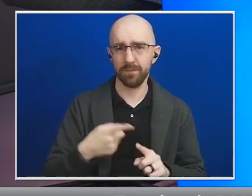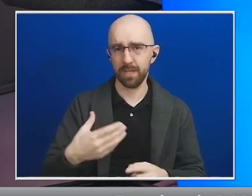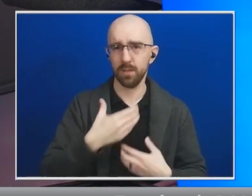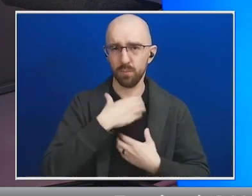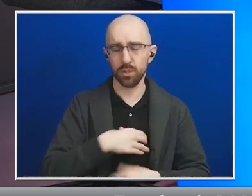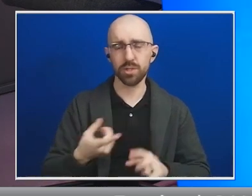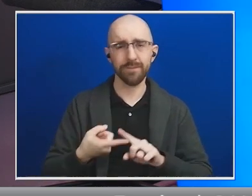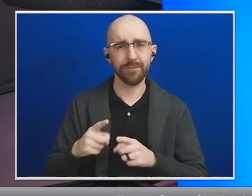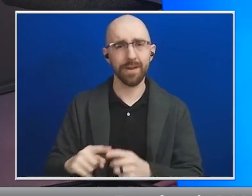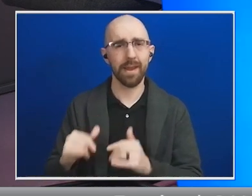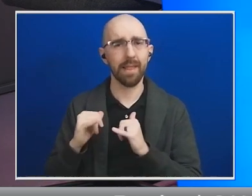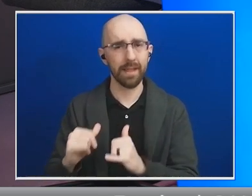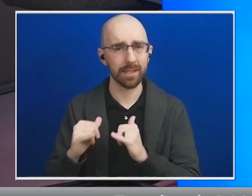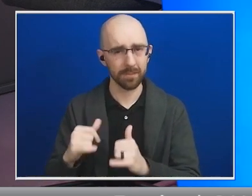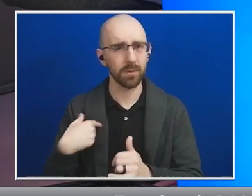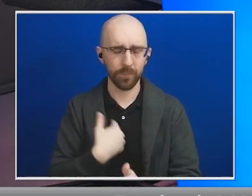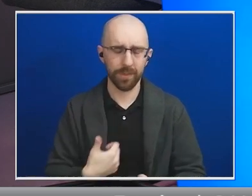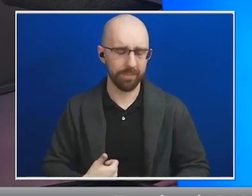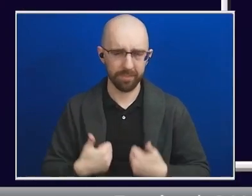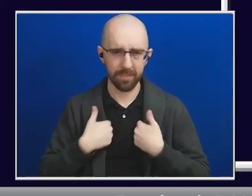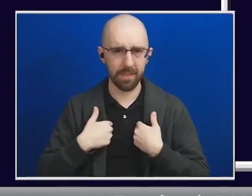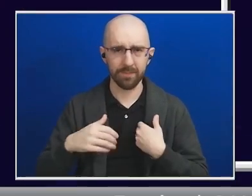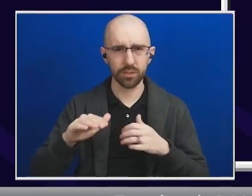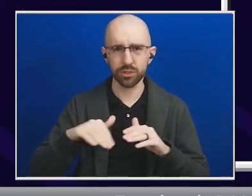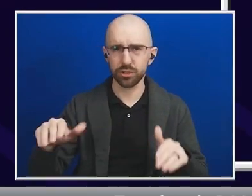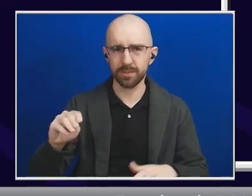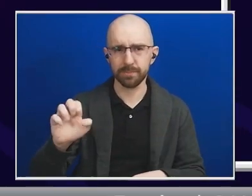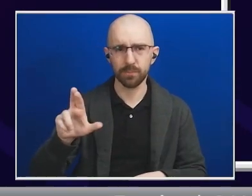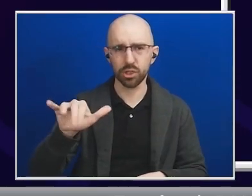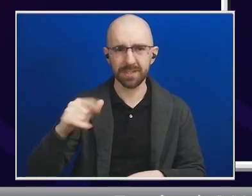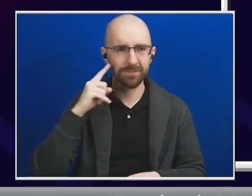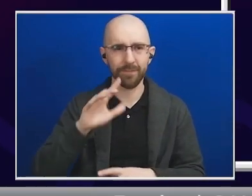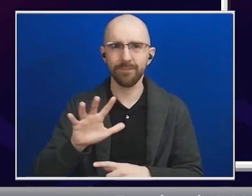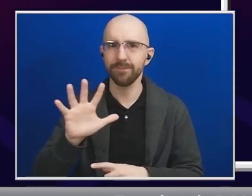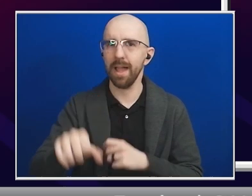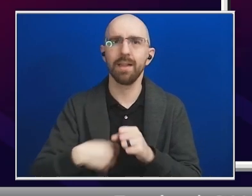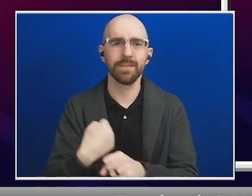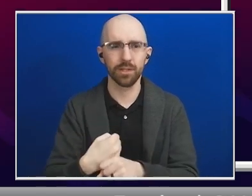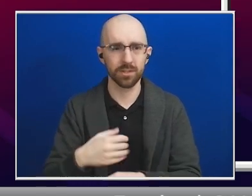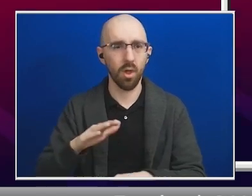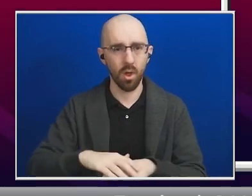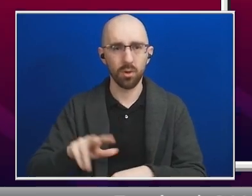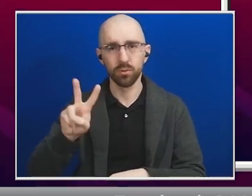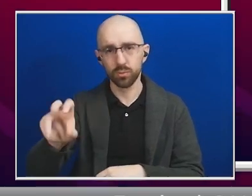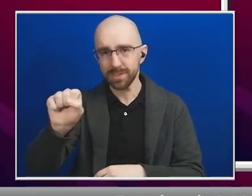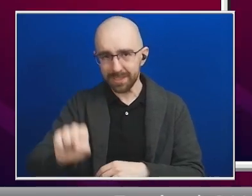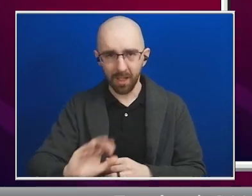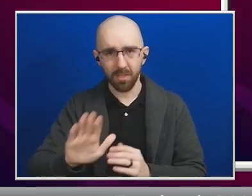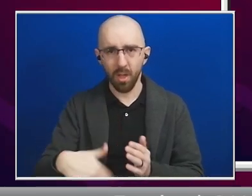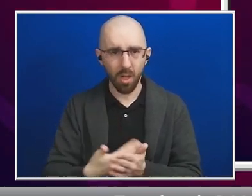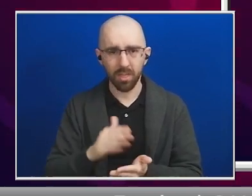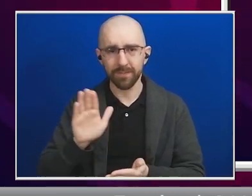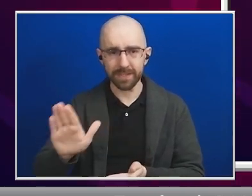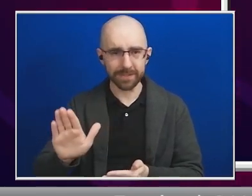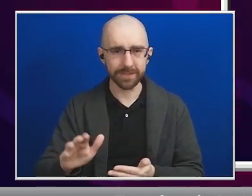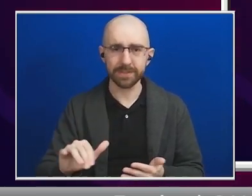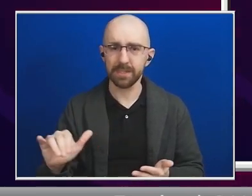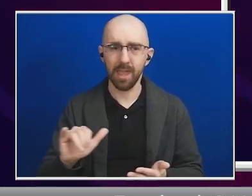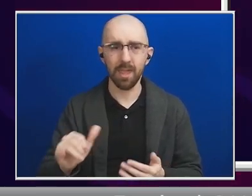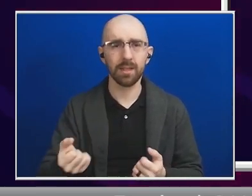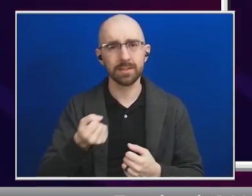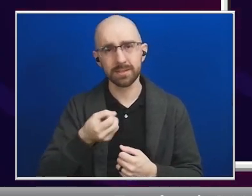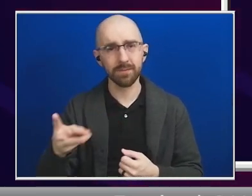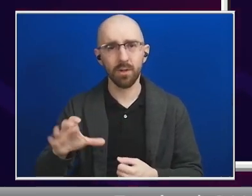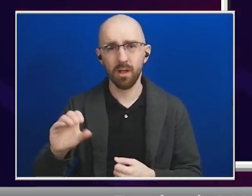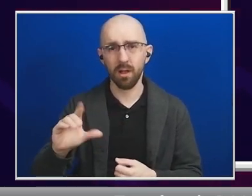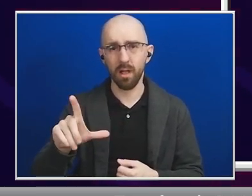at Children's Mercy for 5 years. We literally lived on 2 South. Between all of his, he's had multiple colostomies and